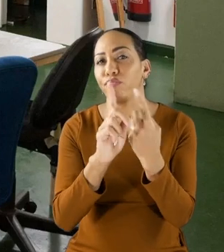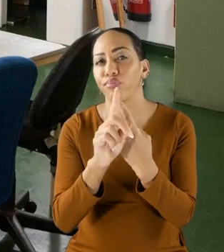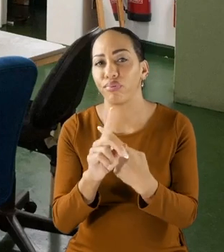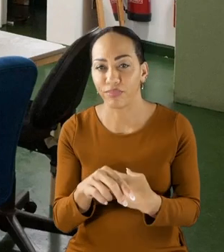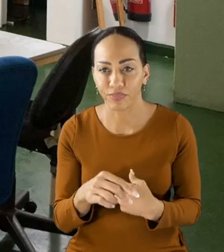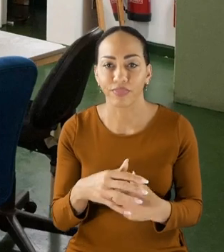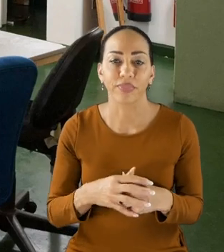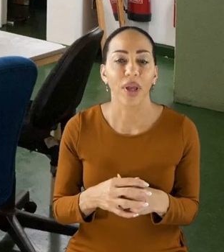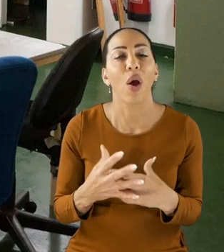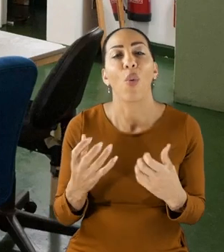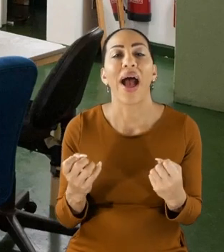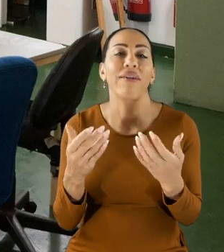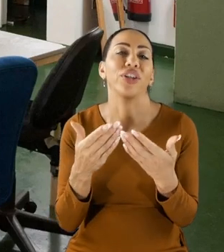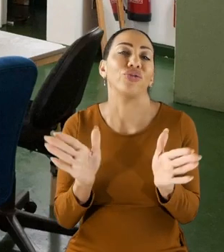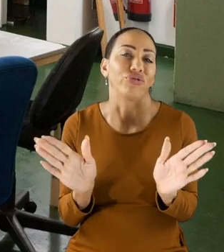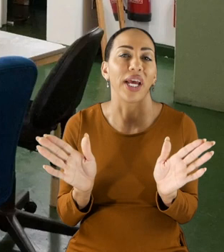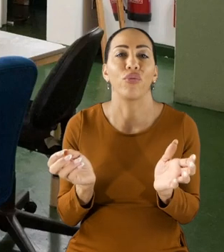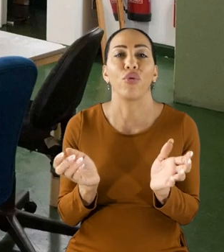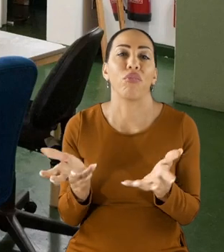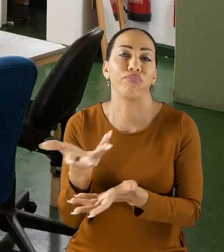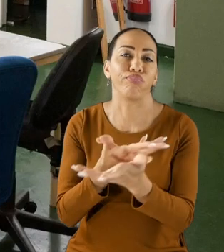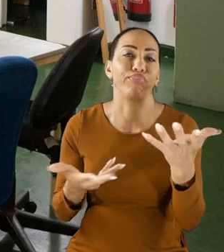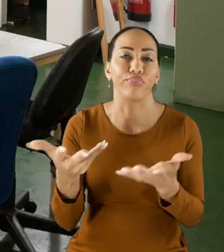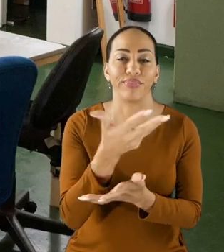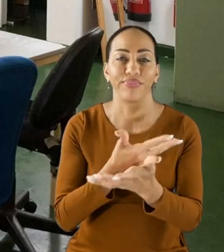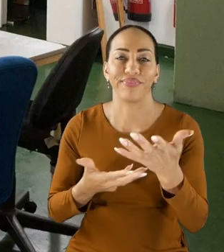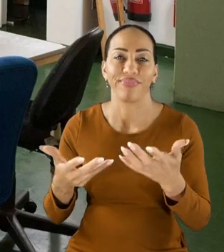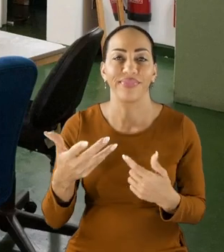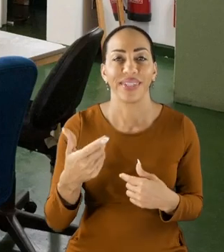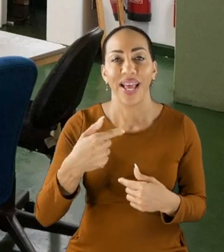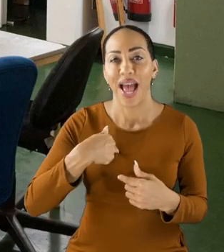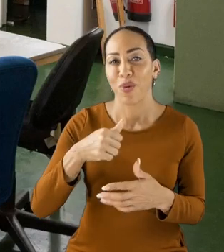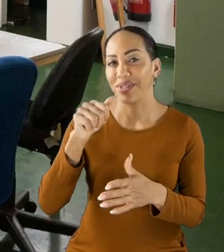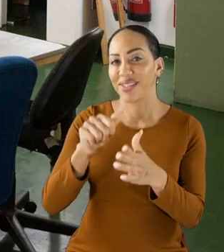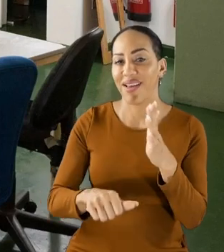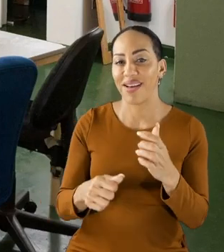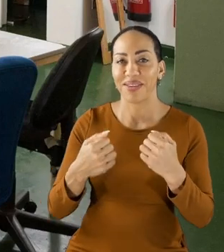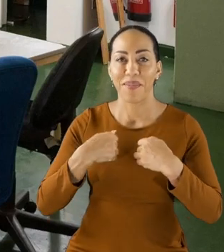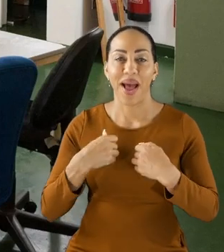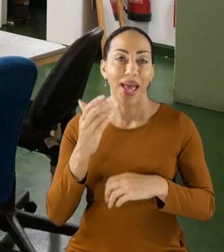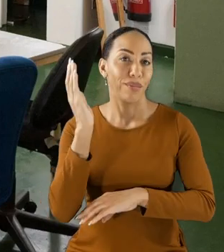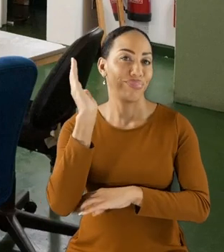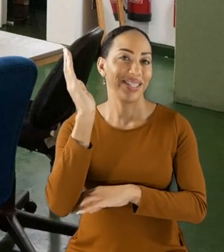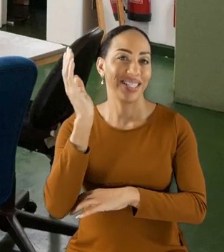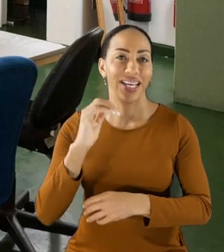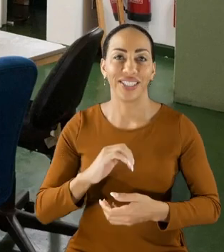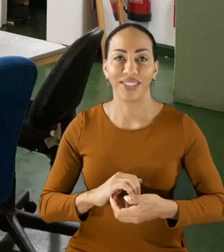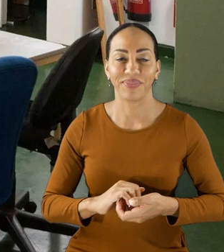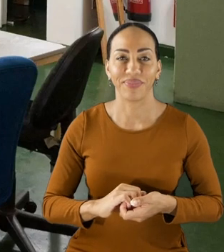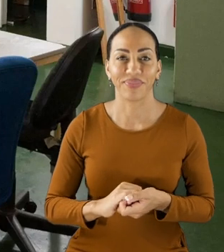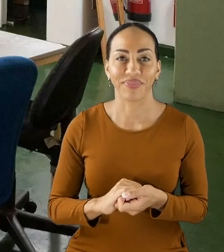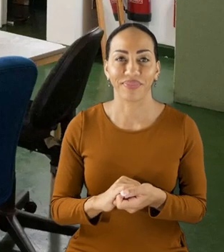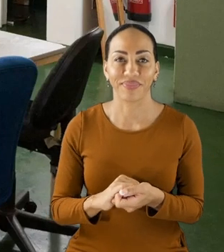in the presentation, and that sort of thing. And we have a general open informal conversation. So I will go straight into